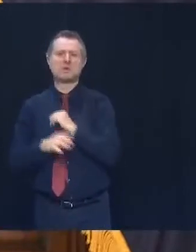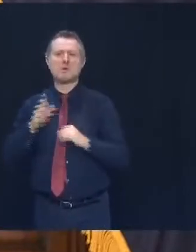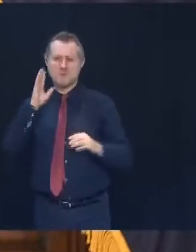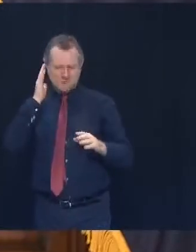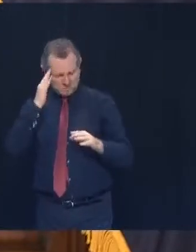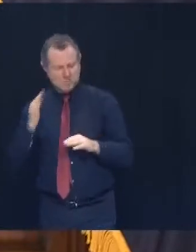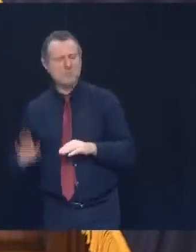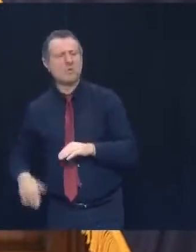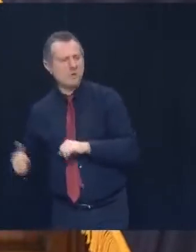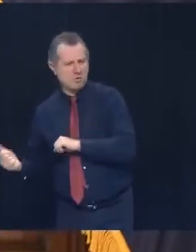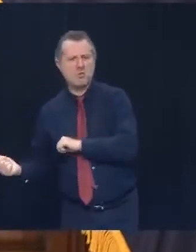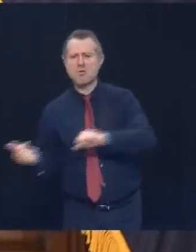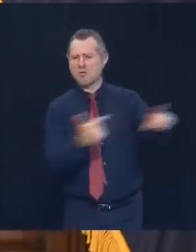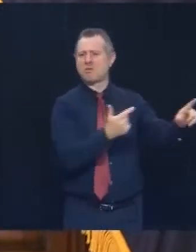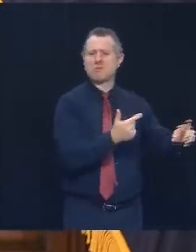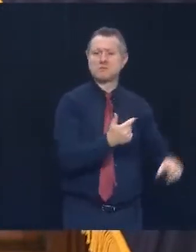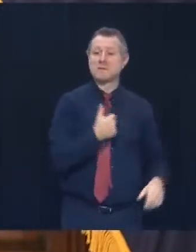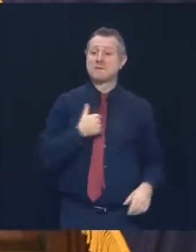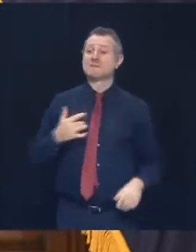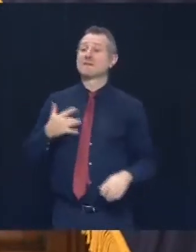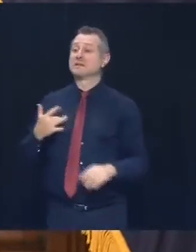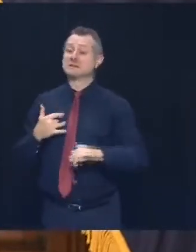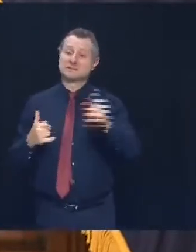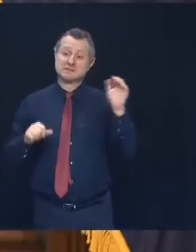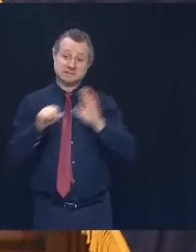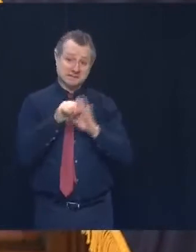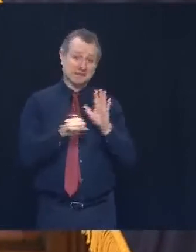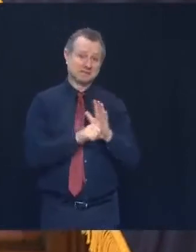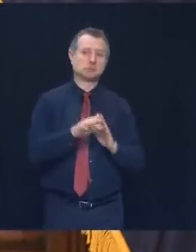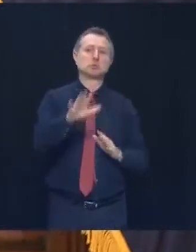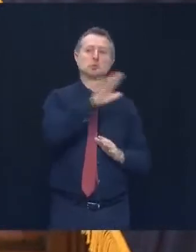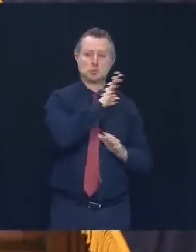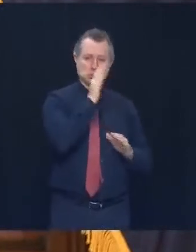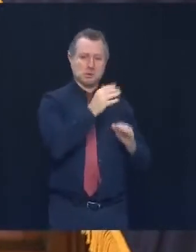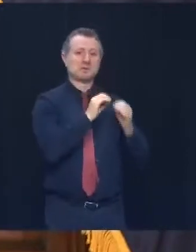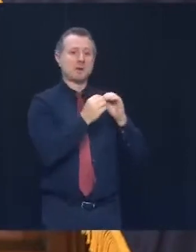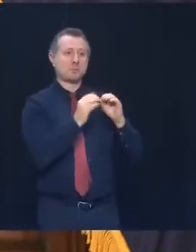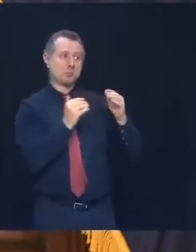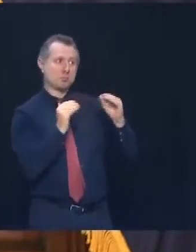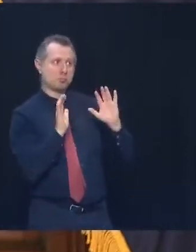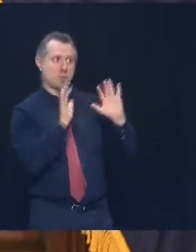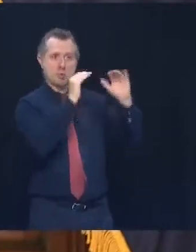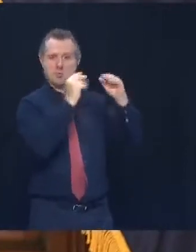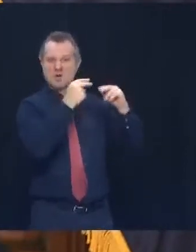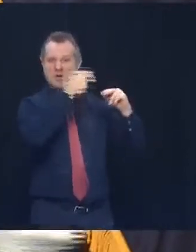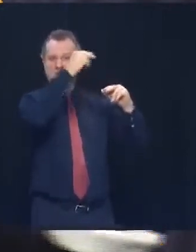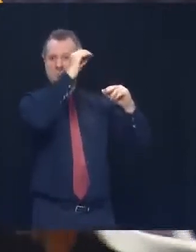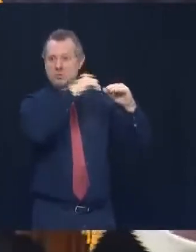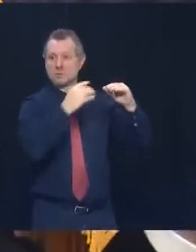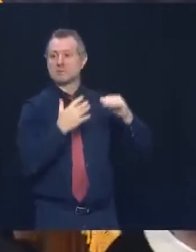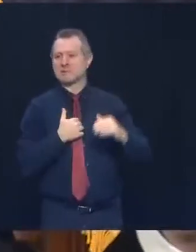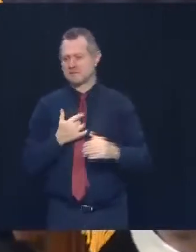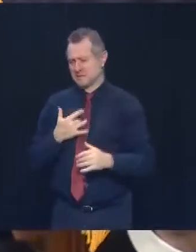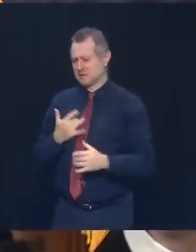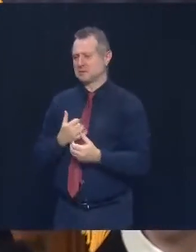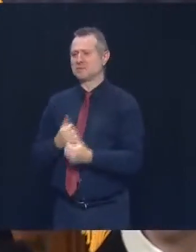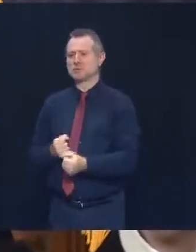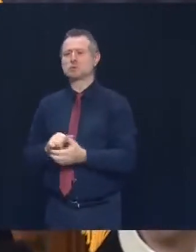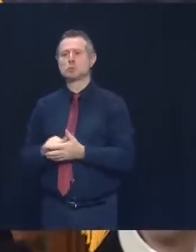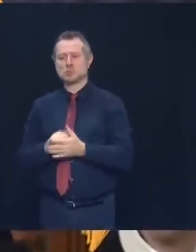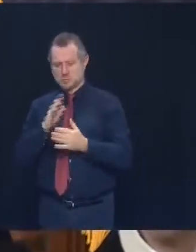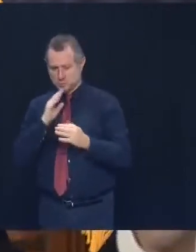I think the other states are going to go up. I think we're going to go up because,